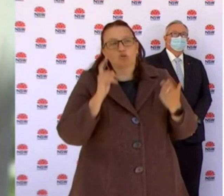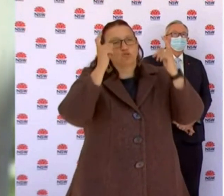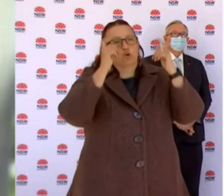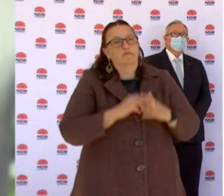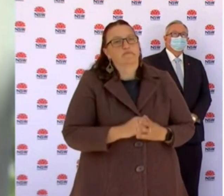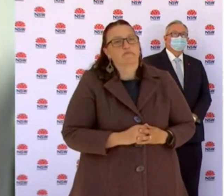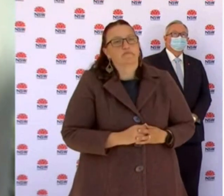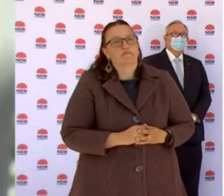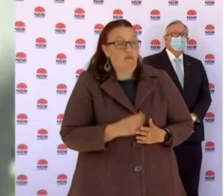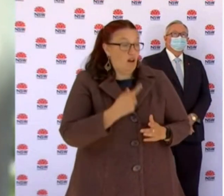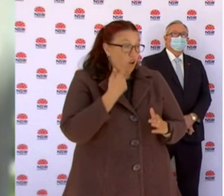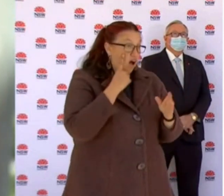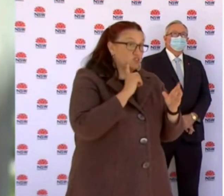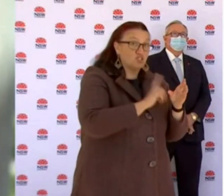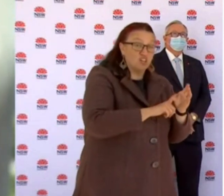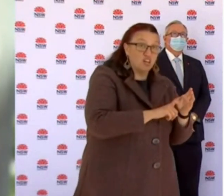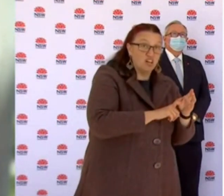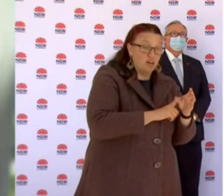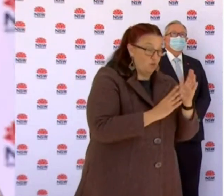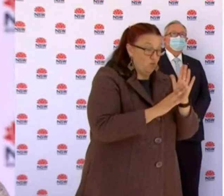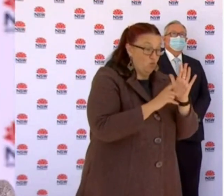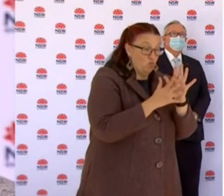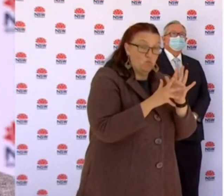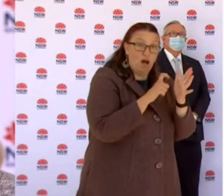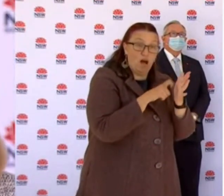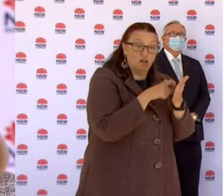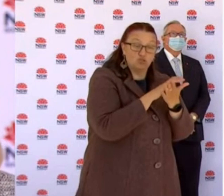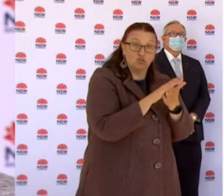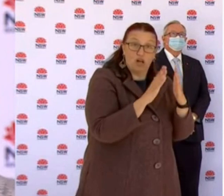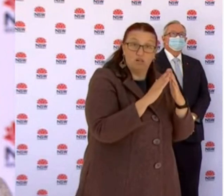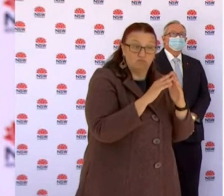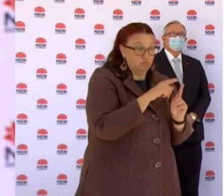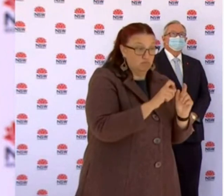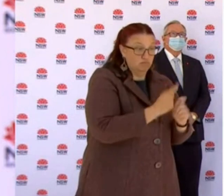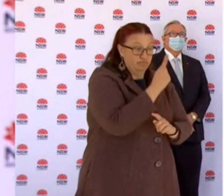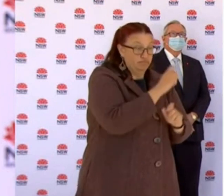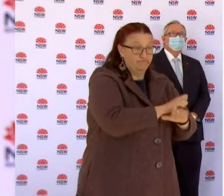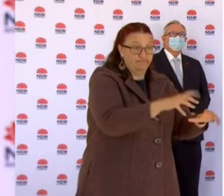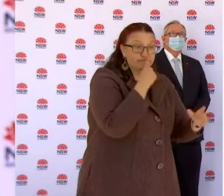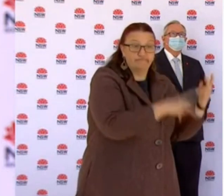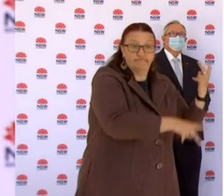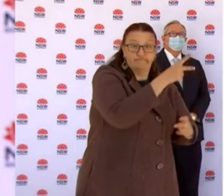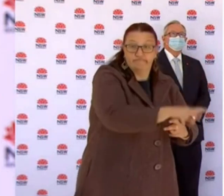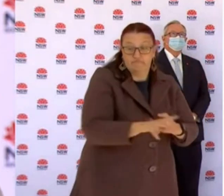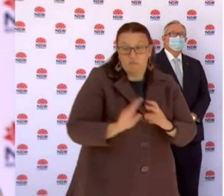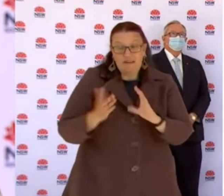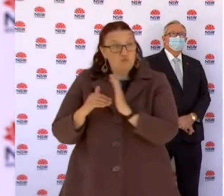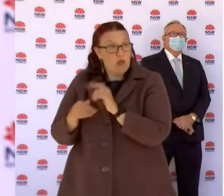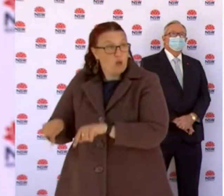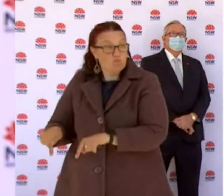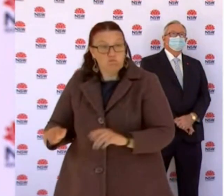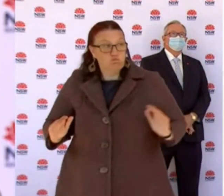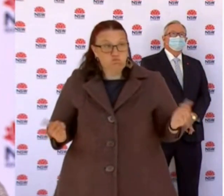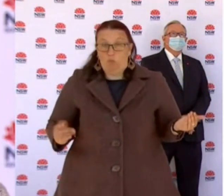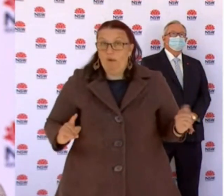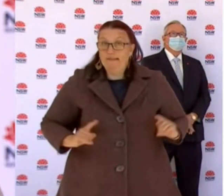different now, months later, than what we saw when Newmarch House happened? I can assure that there's been an incredible amount of work.